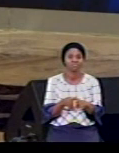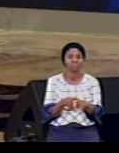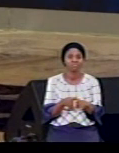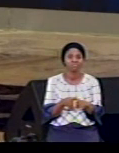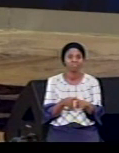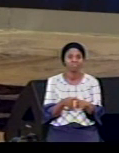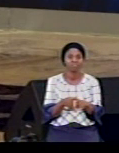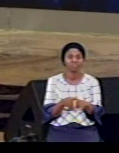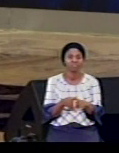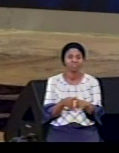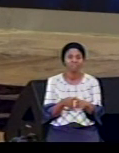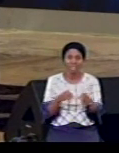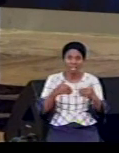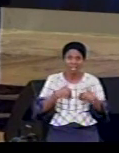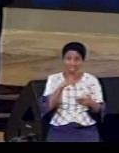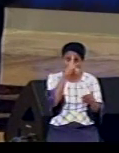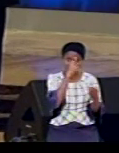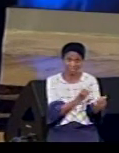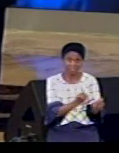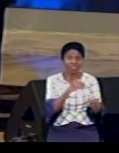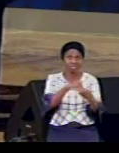Have faith in God.